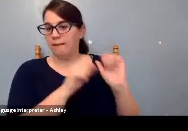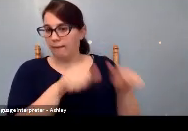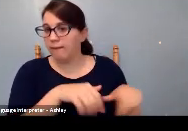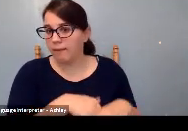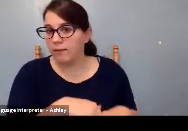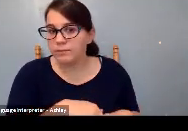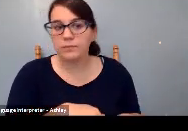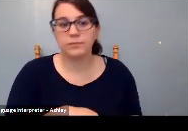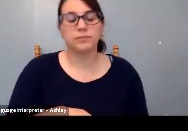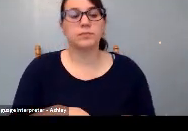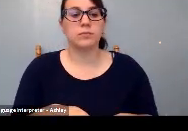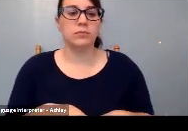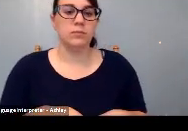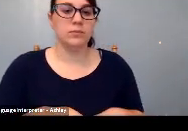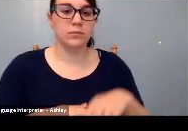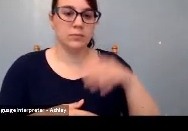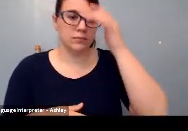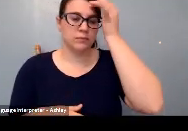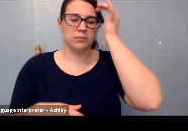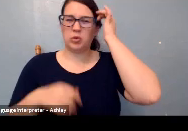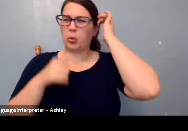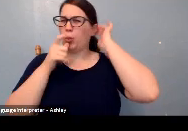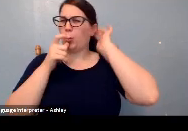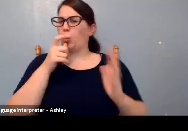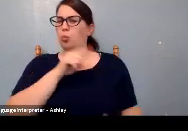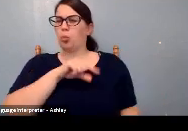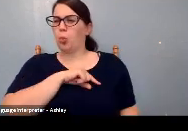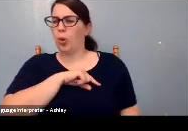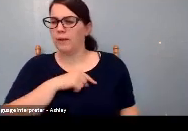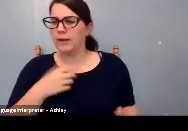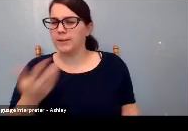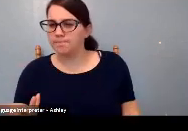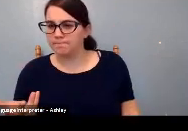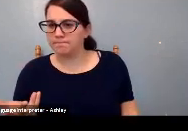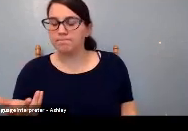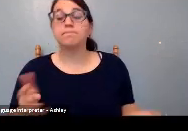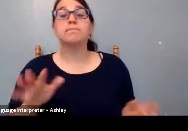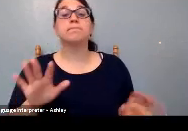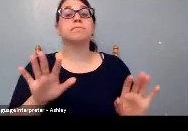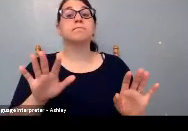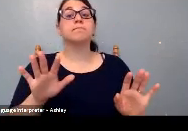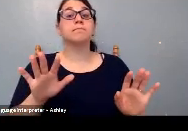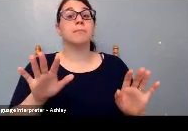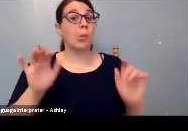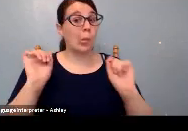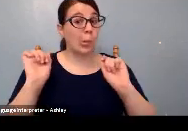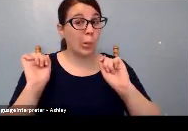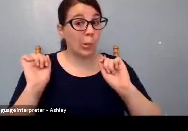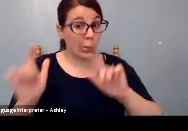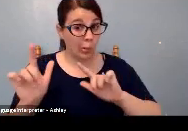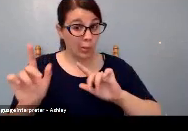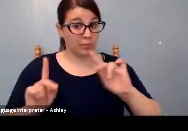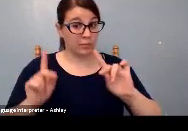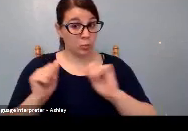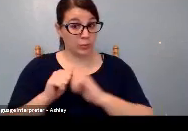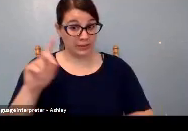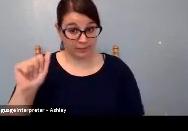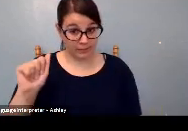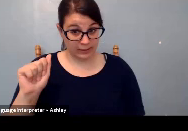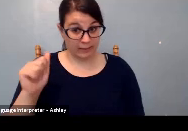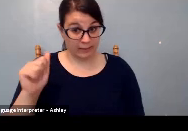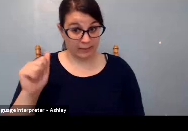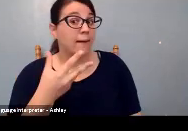So who is eligible? You want to think of this in terms of anyone with a disability, and here's another